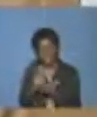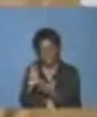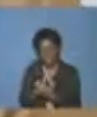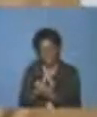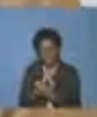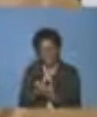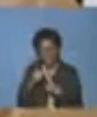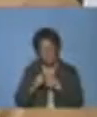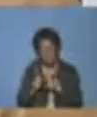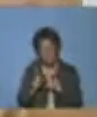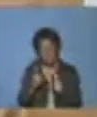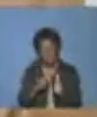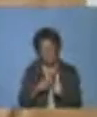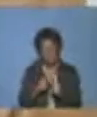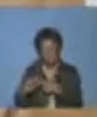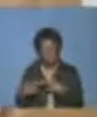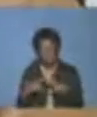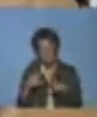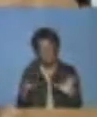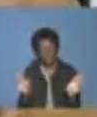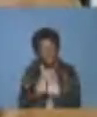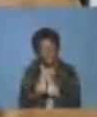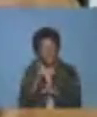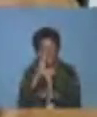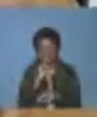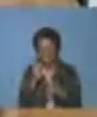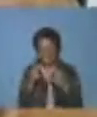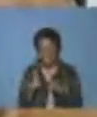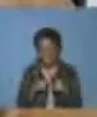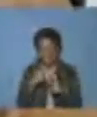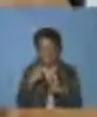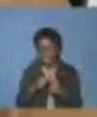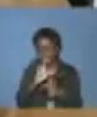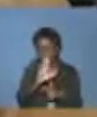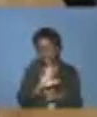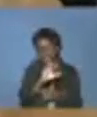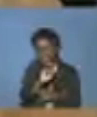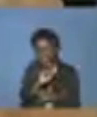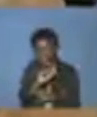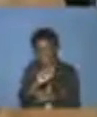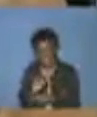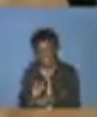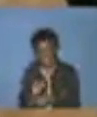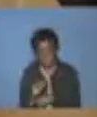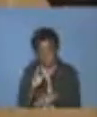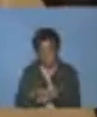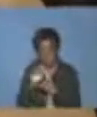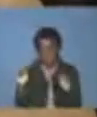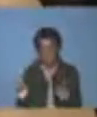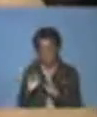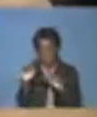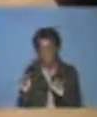the initial road closure would not take place until 5 a.m. on